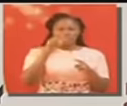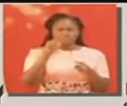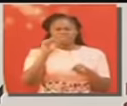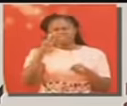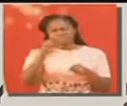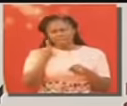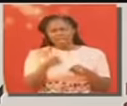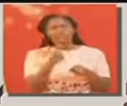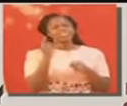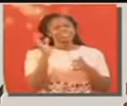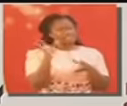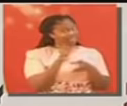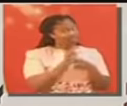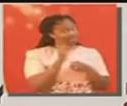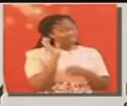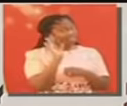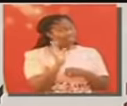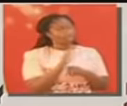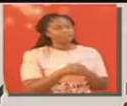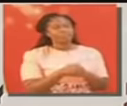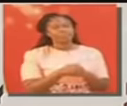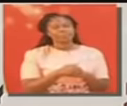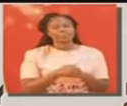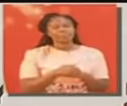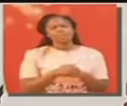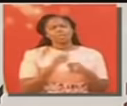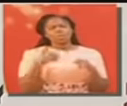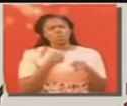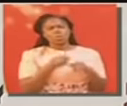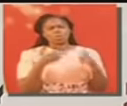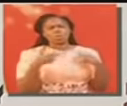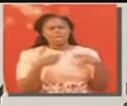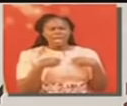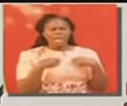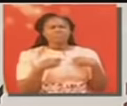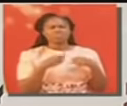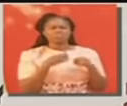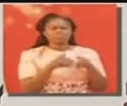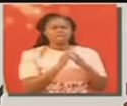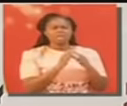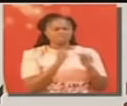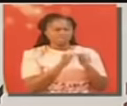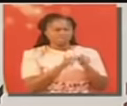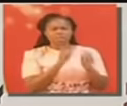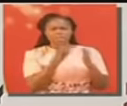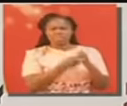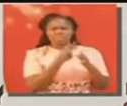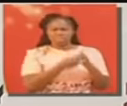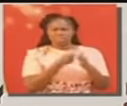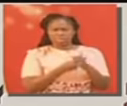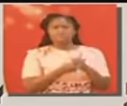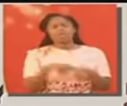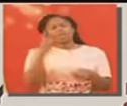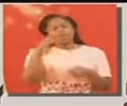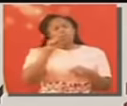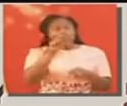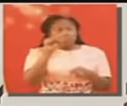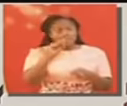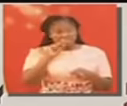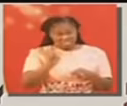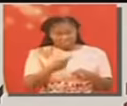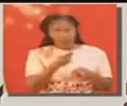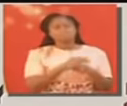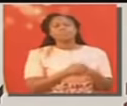But then we also have a rolling order, like every month, for about 20,000. For the Abbott